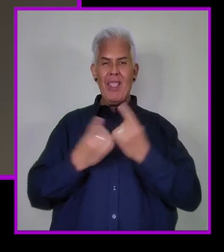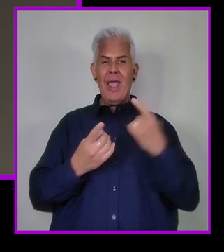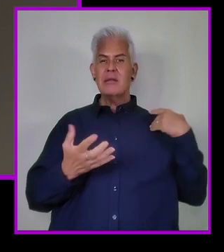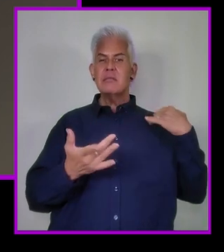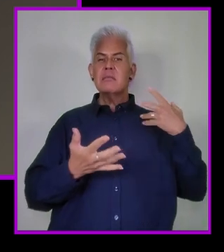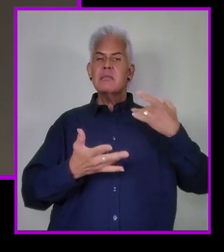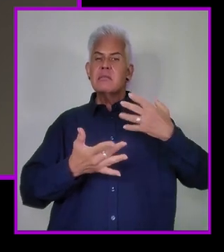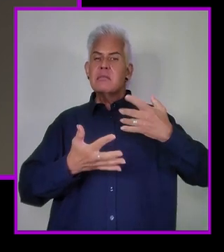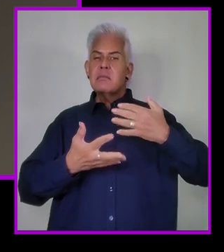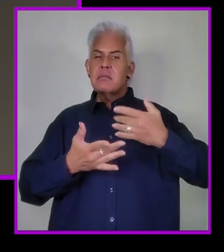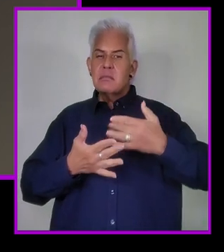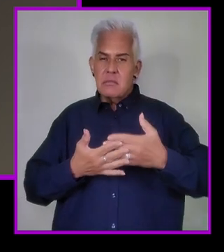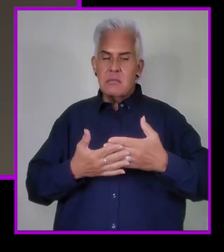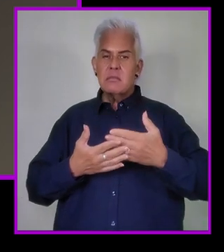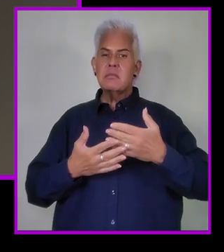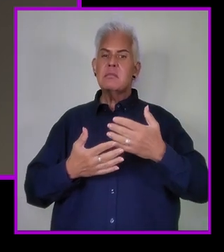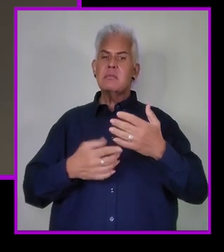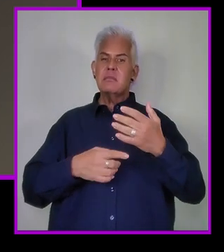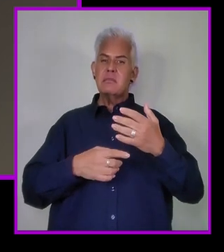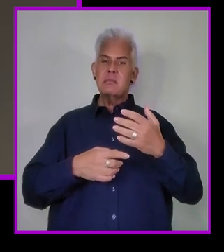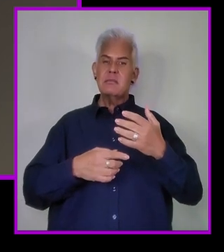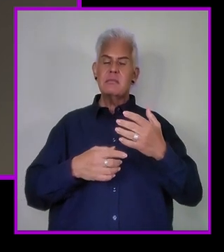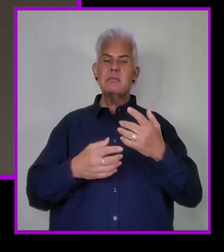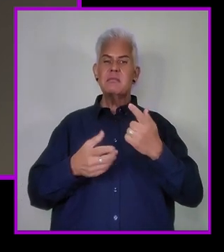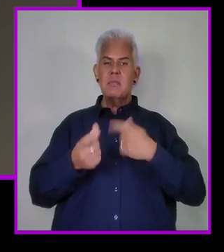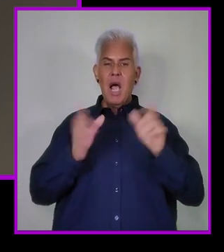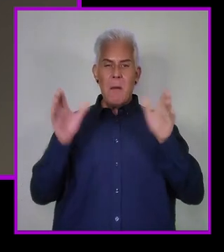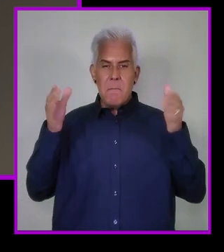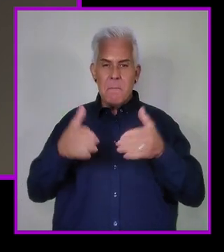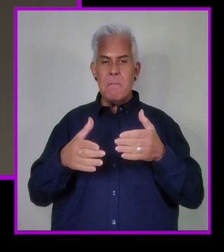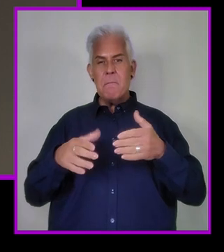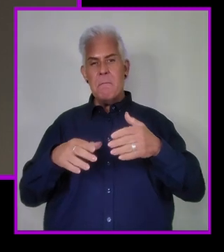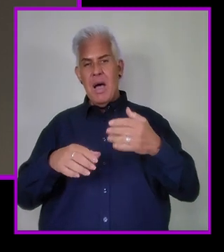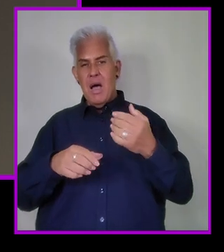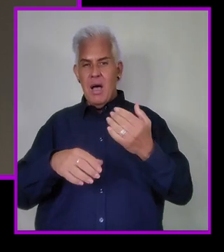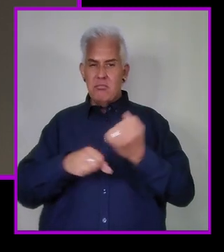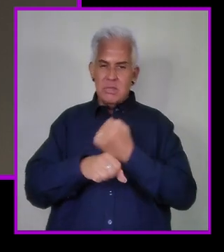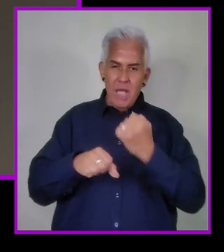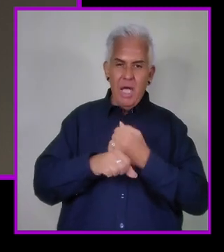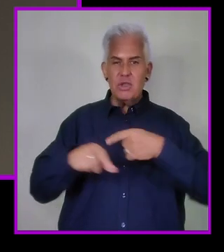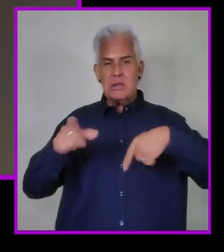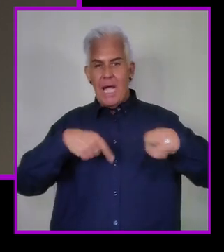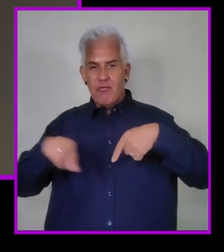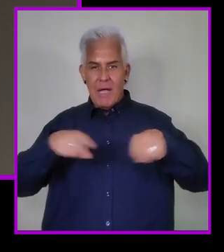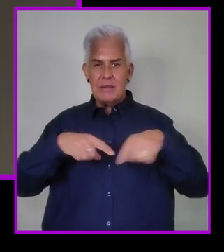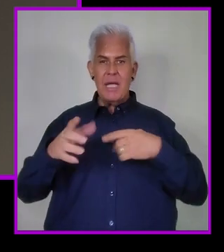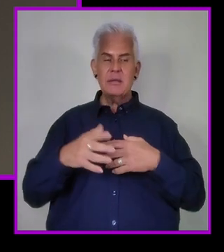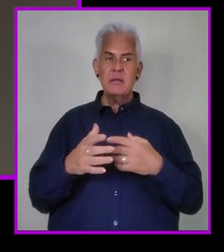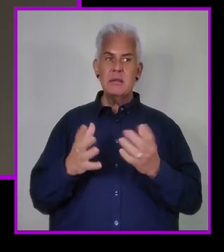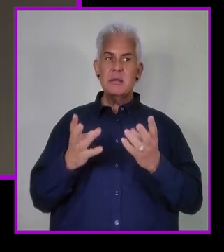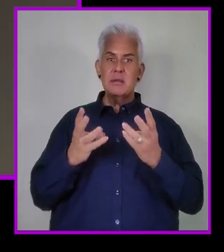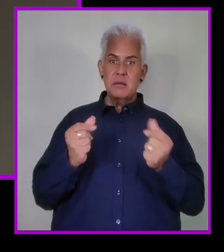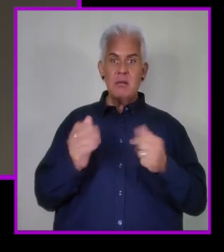the end of my career in the screen industries, I was very much focused on production and directing and producing programs, some of